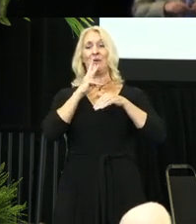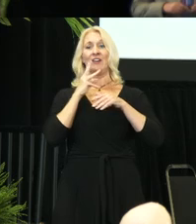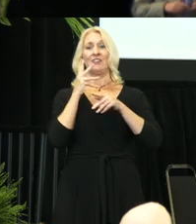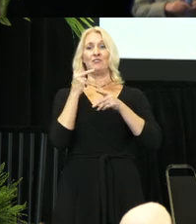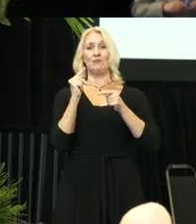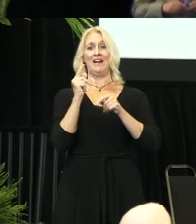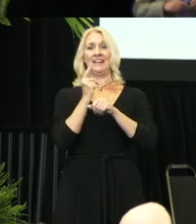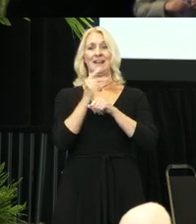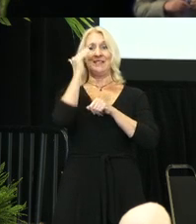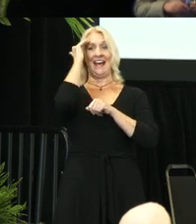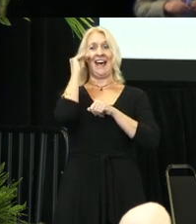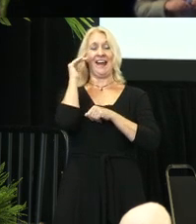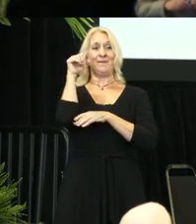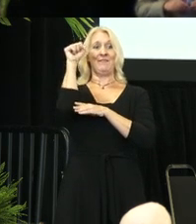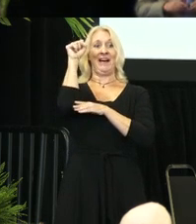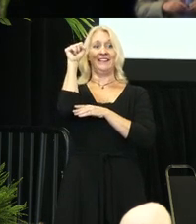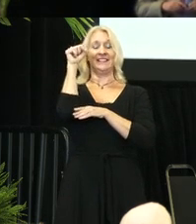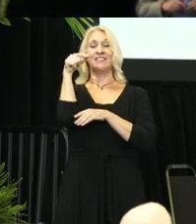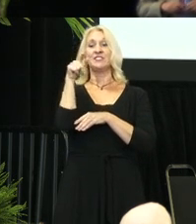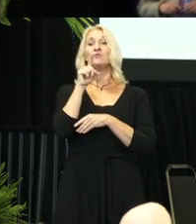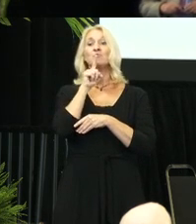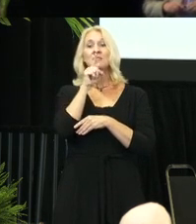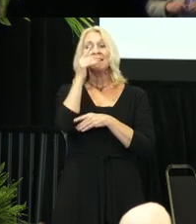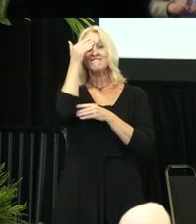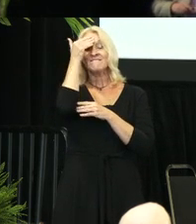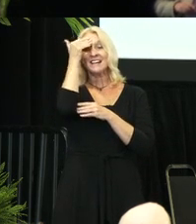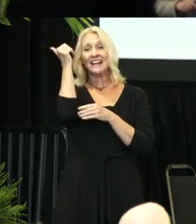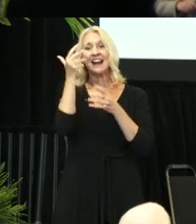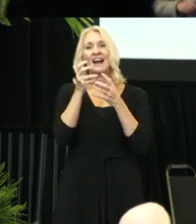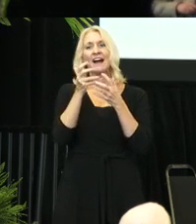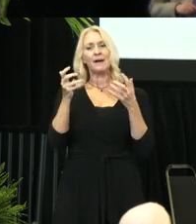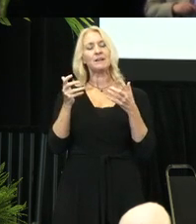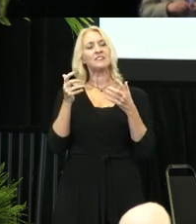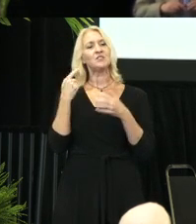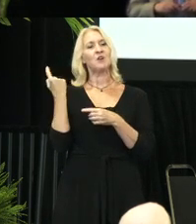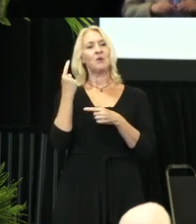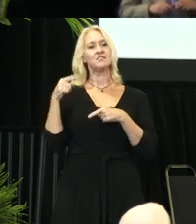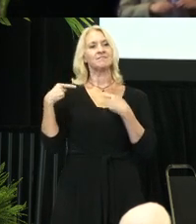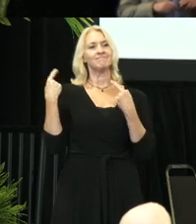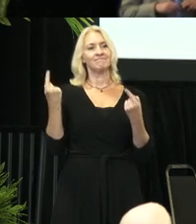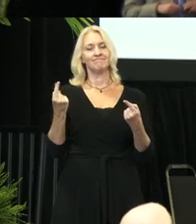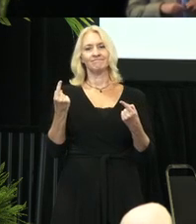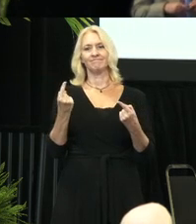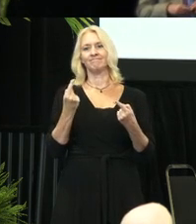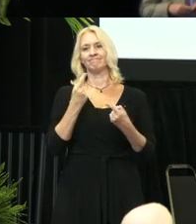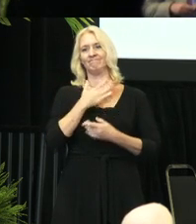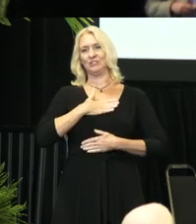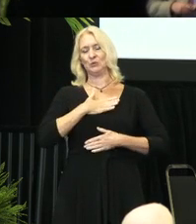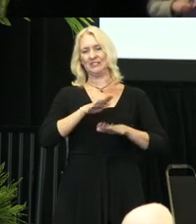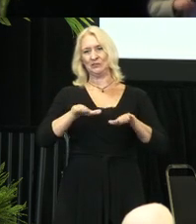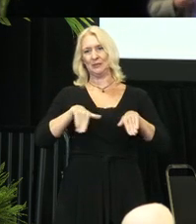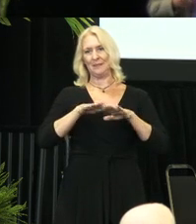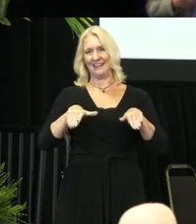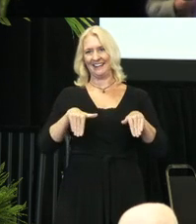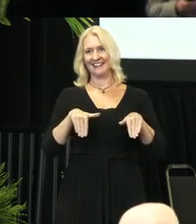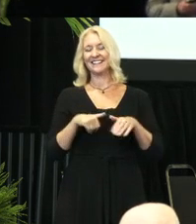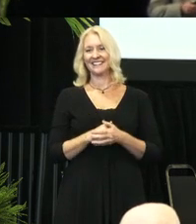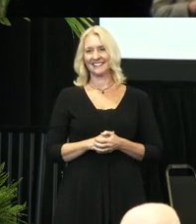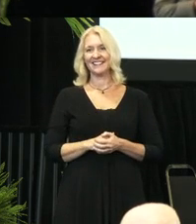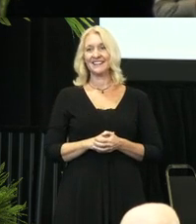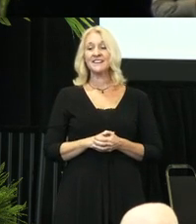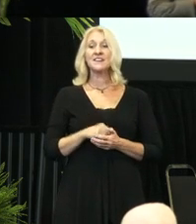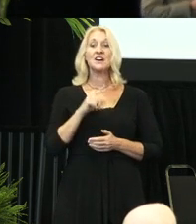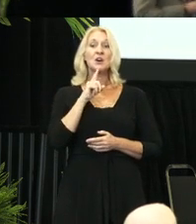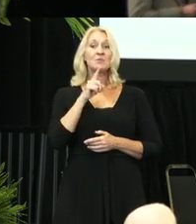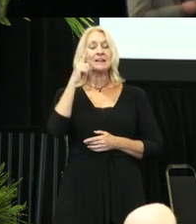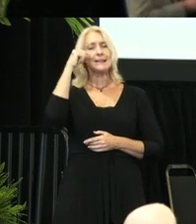waves that you forget, truly forget, how much you have always loved to swim." And I really think if we can